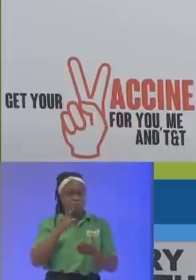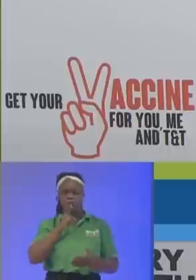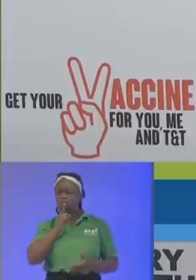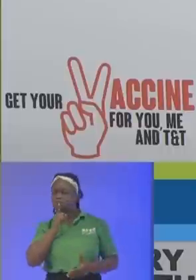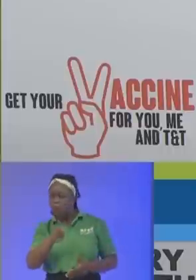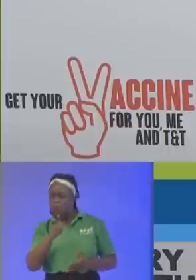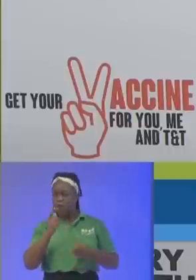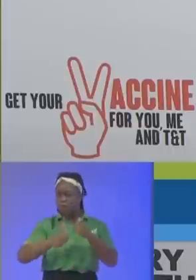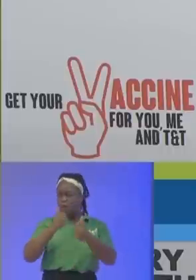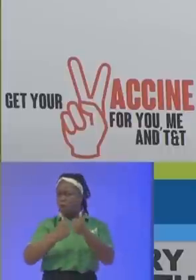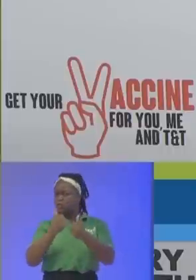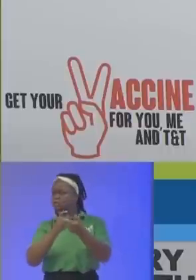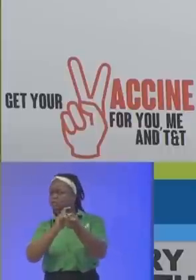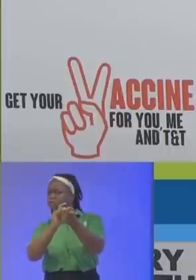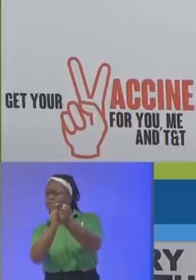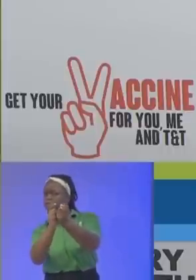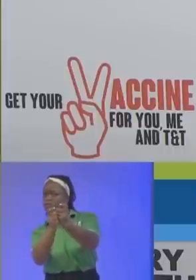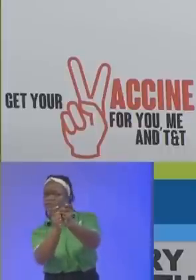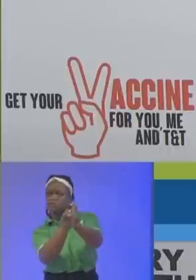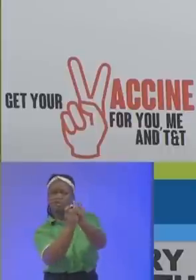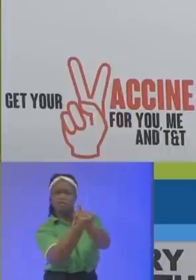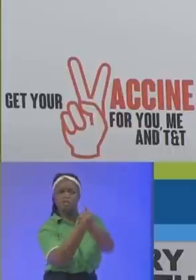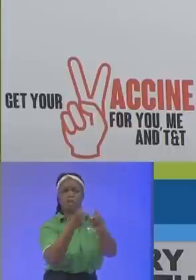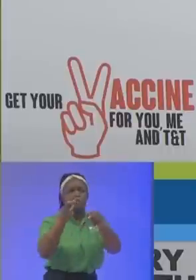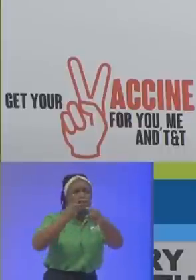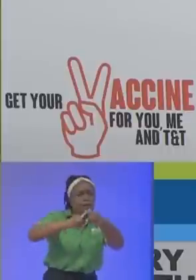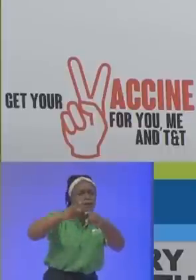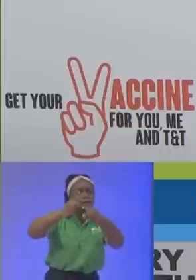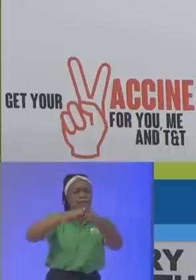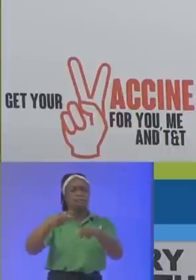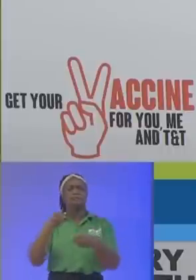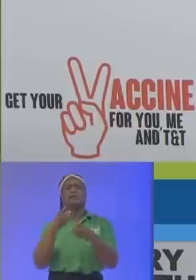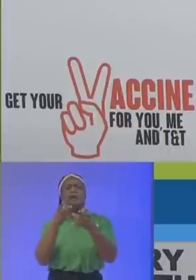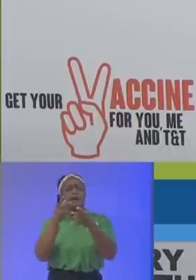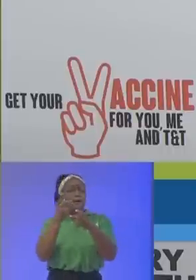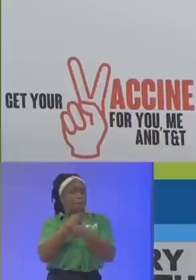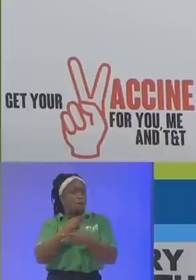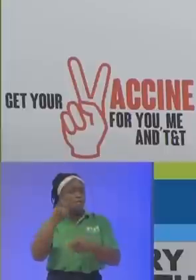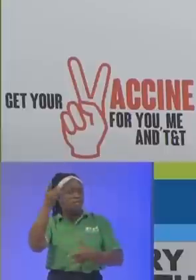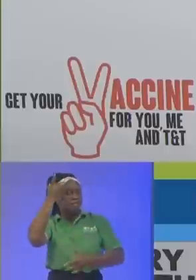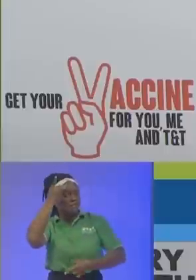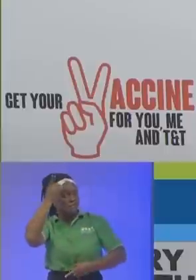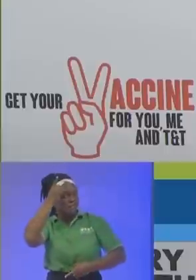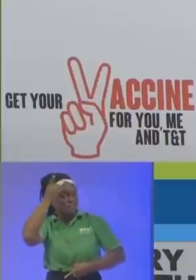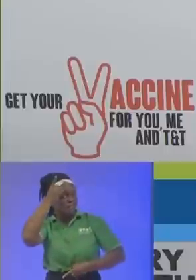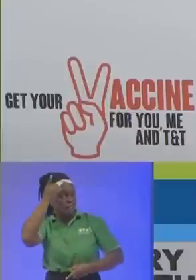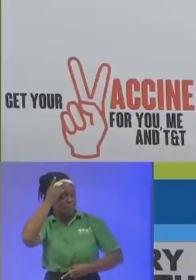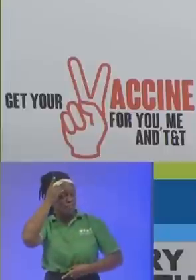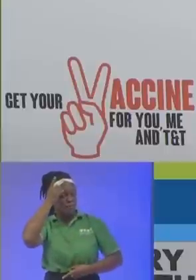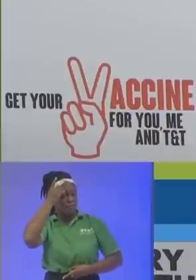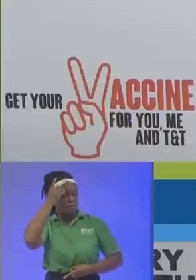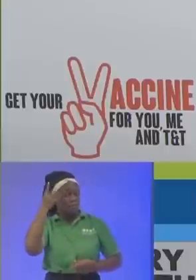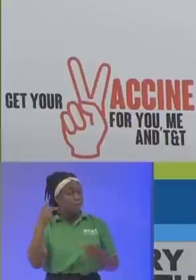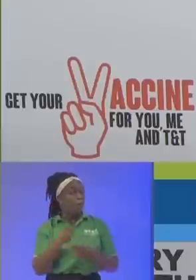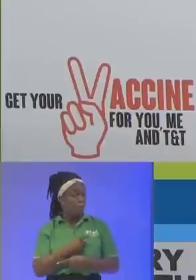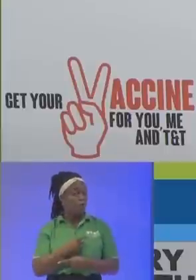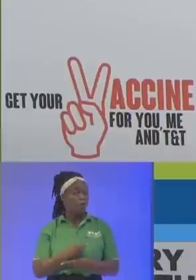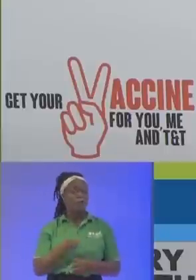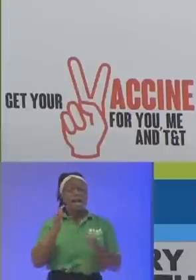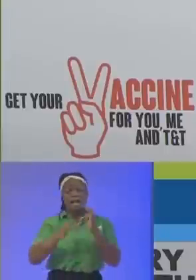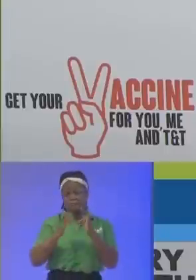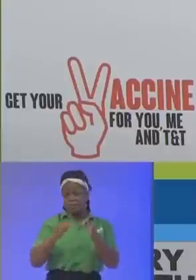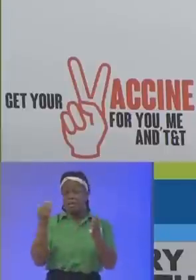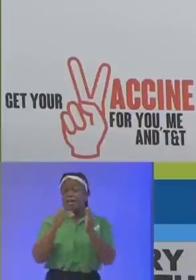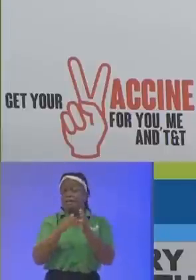variants, regarding the severity of the disease, regarding the effectiveness when it comes to secondary reinfection